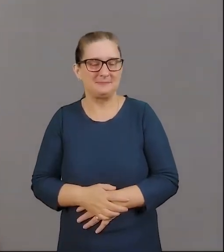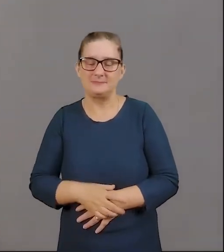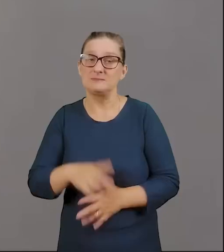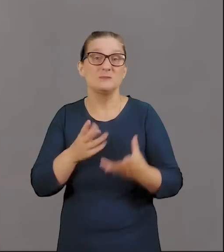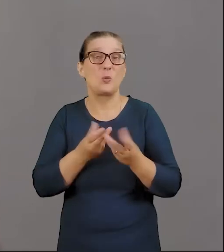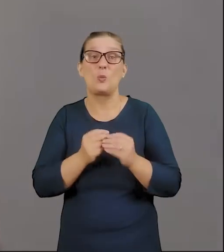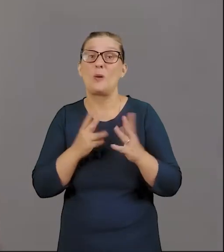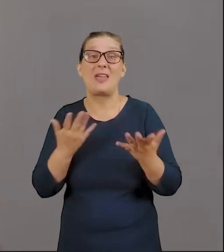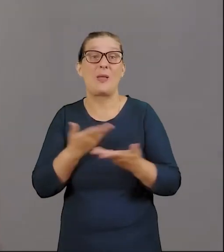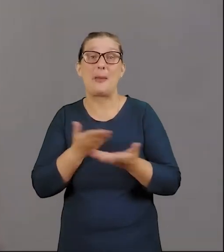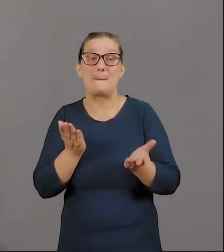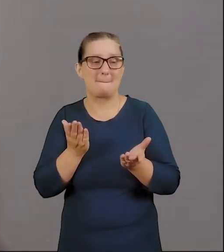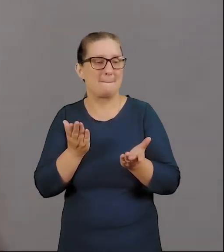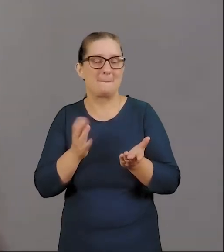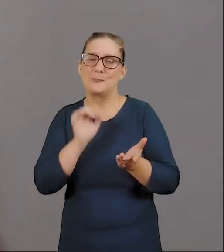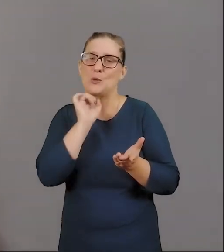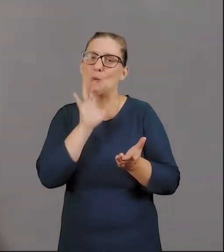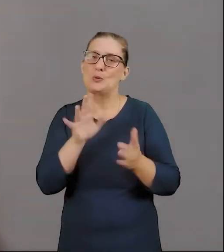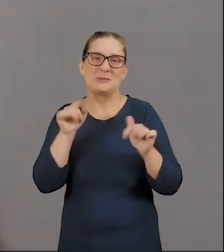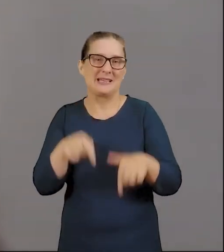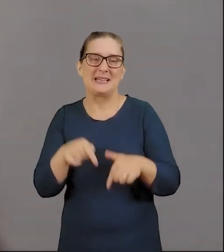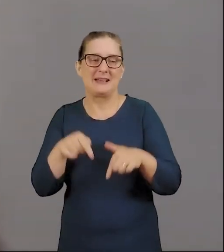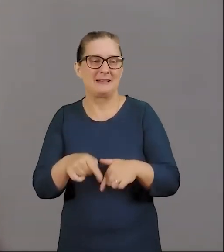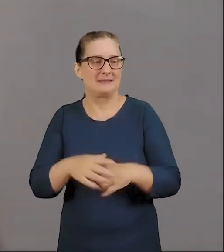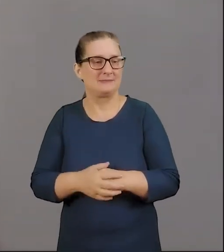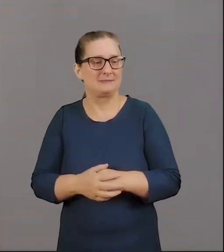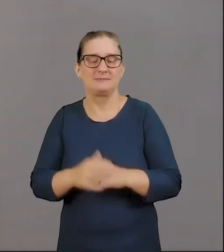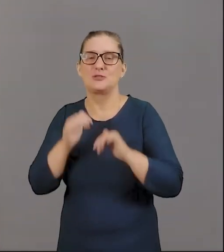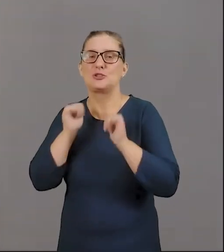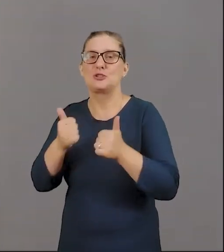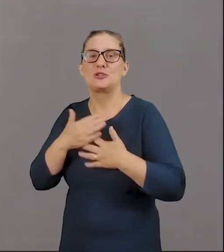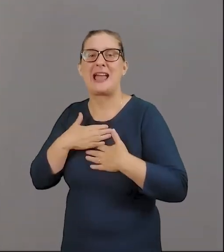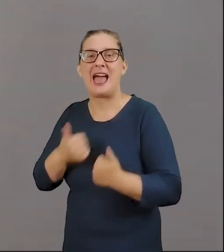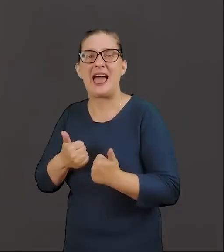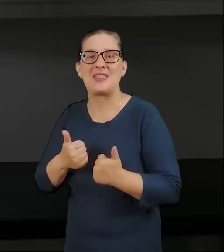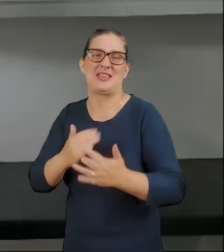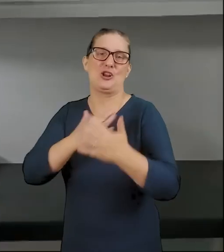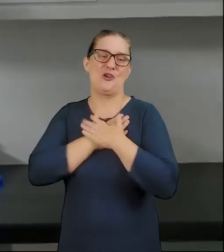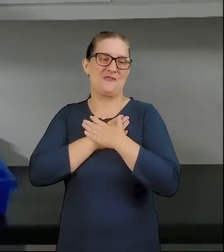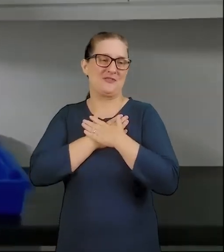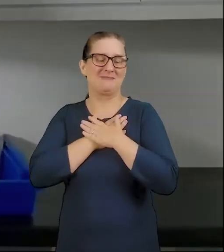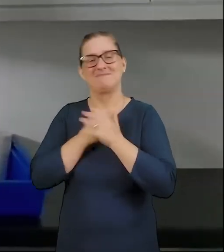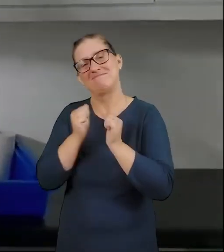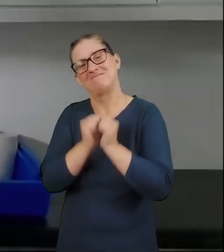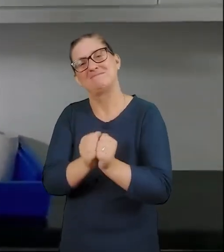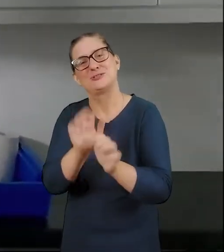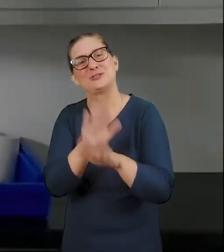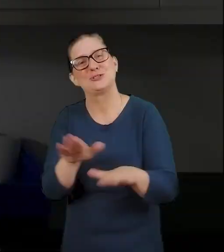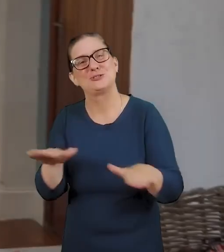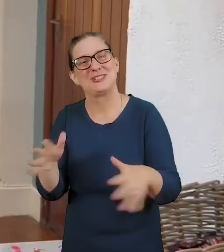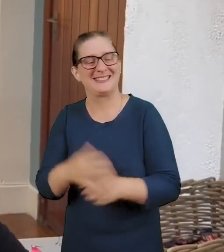My family, because without them, I wouldn't be here today. Good health and